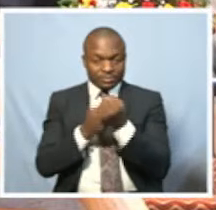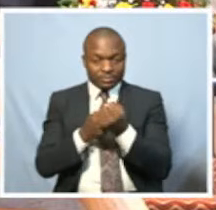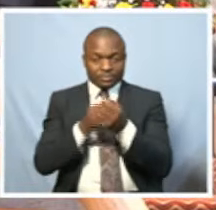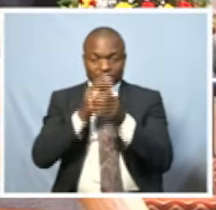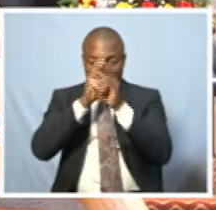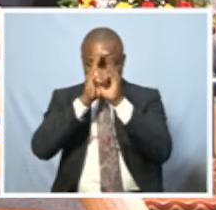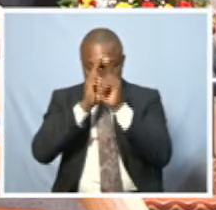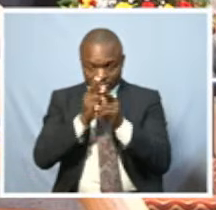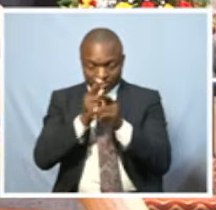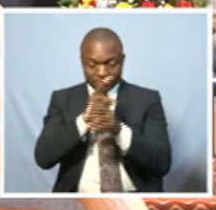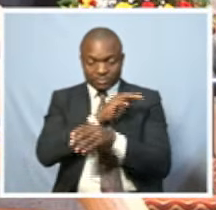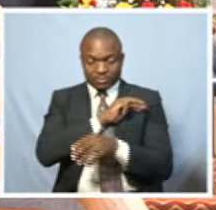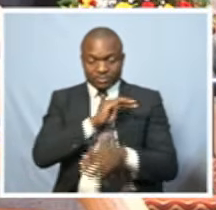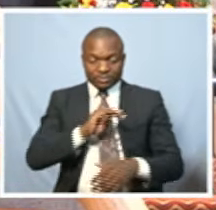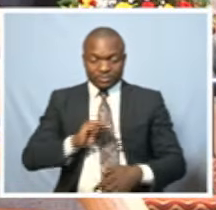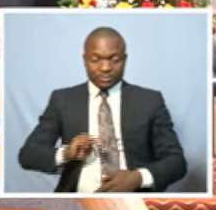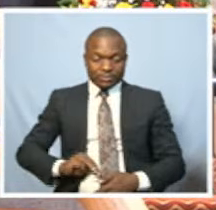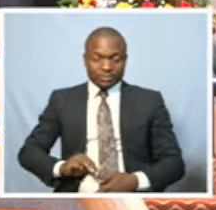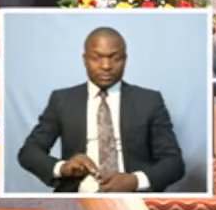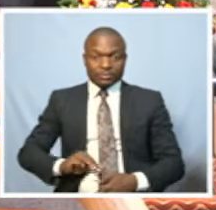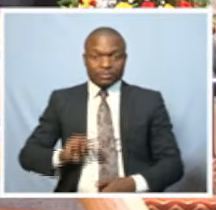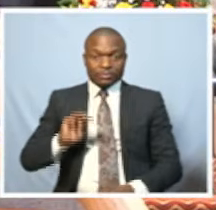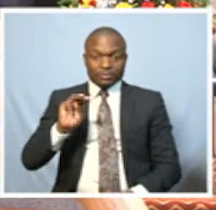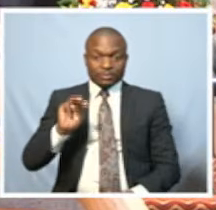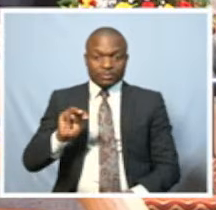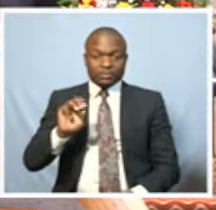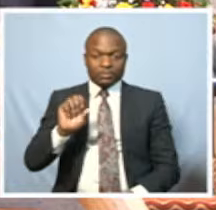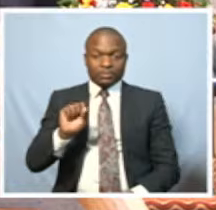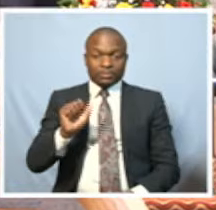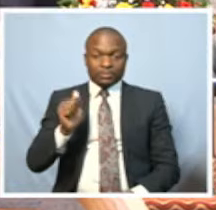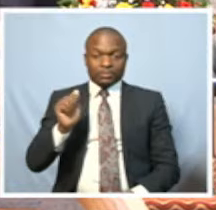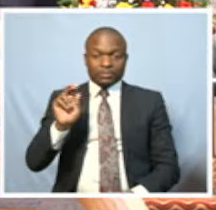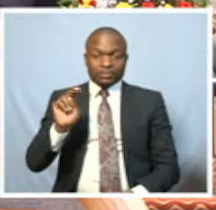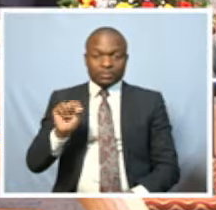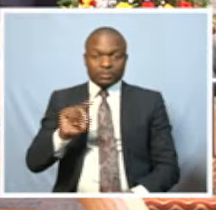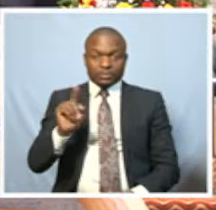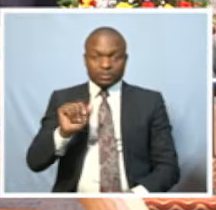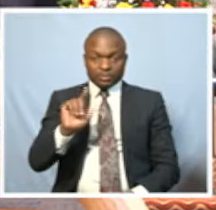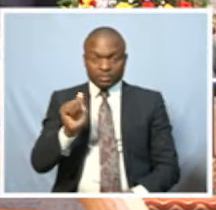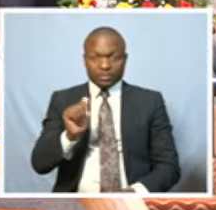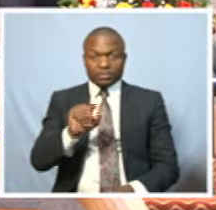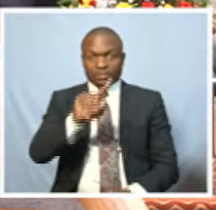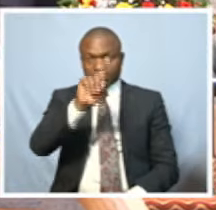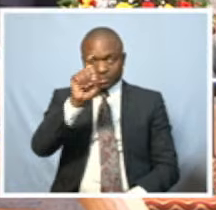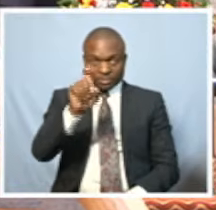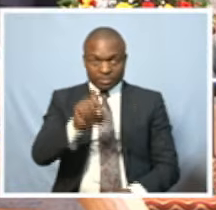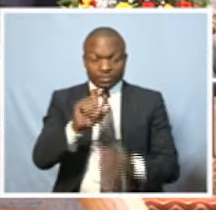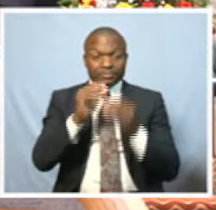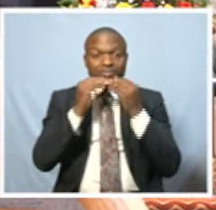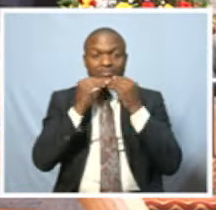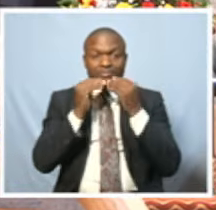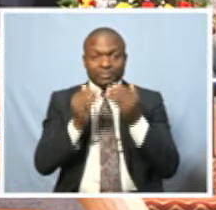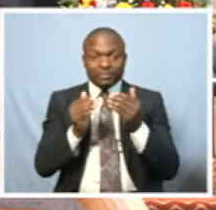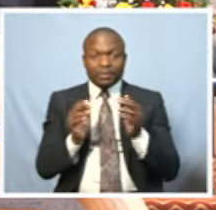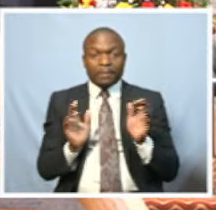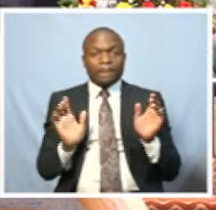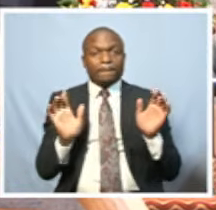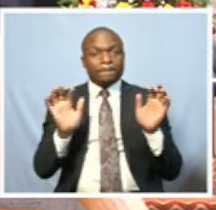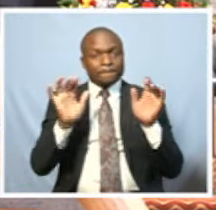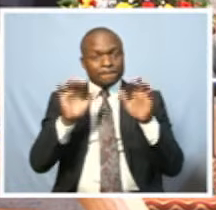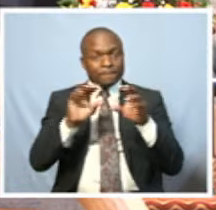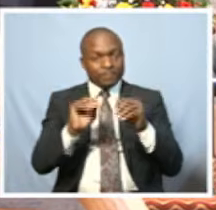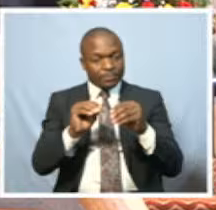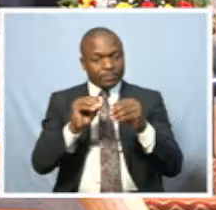Seconded by the Honorable Member from Sazala. The question is that the thanks of this Assembly